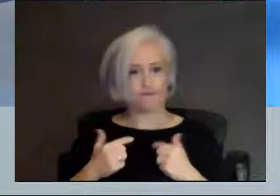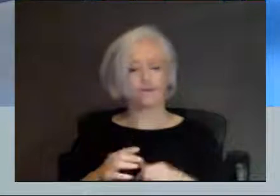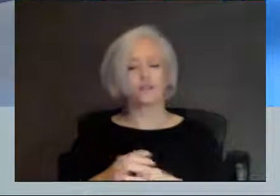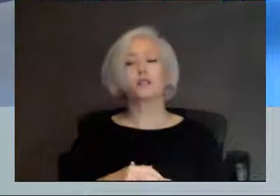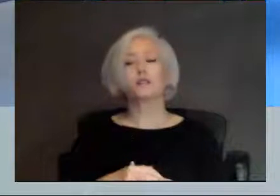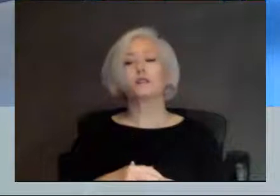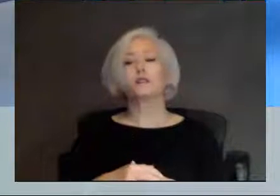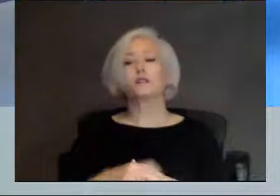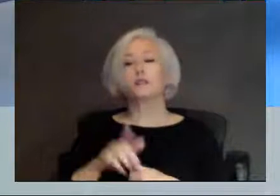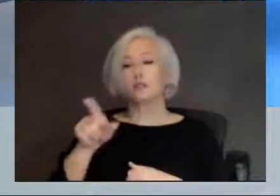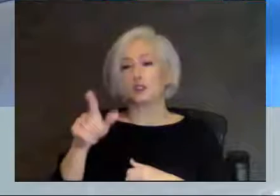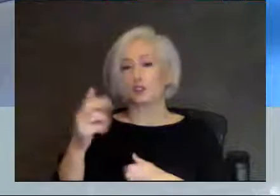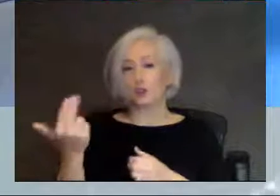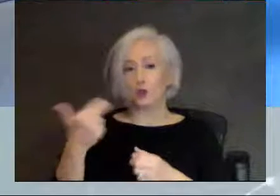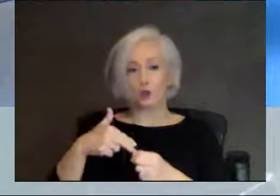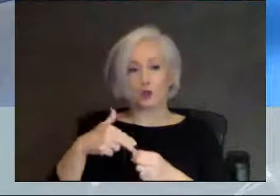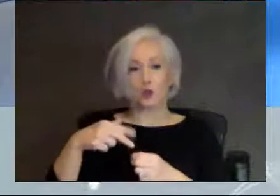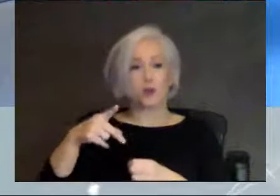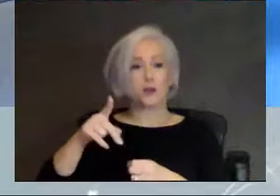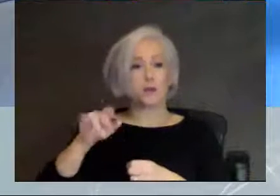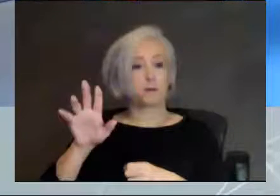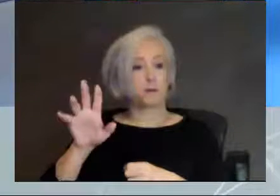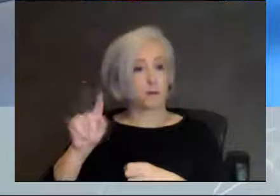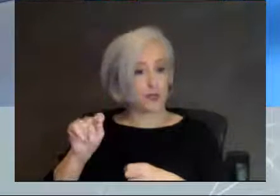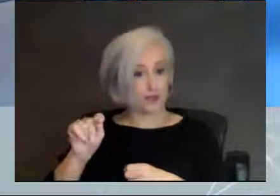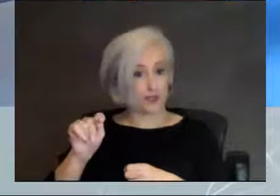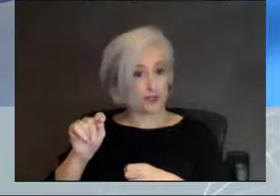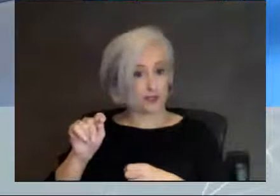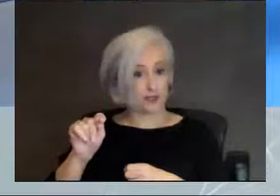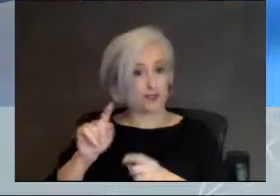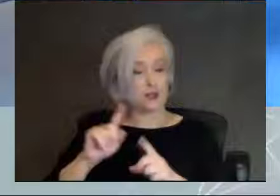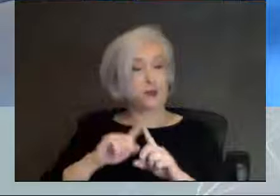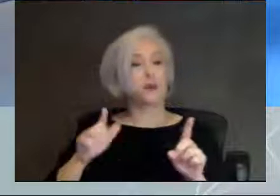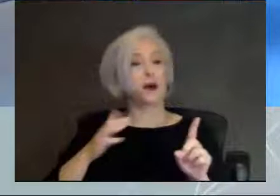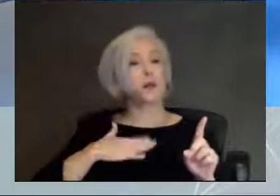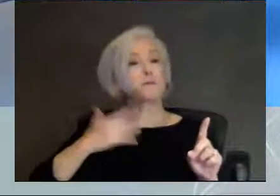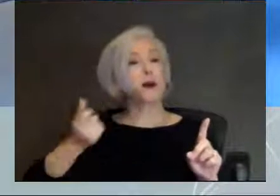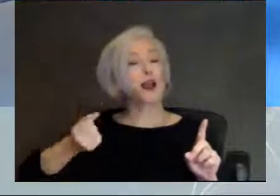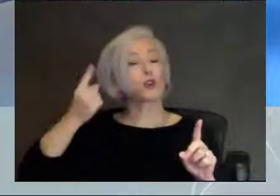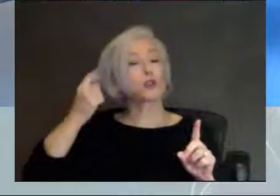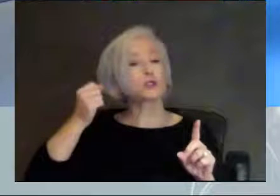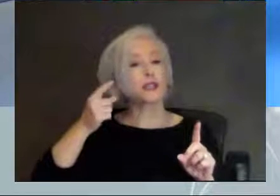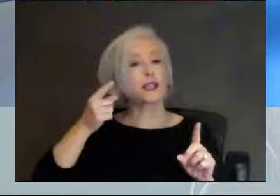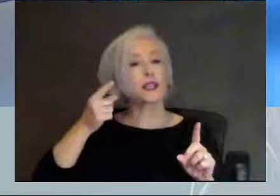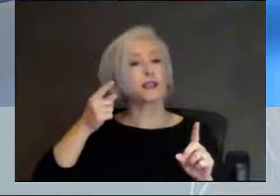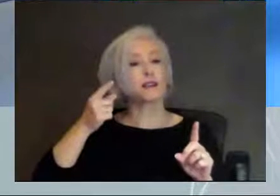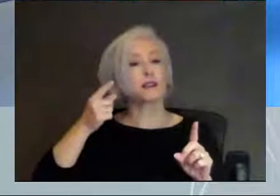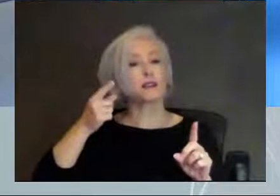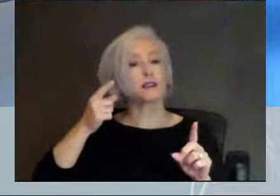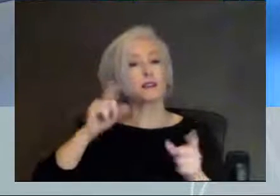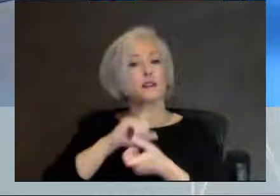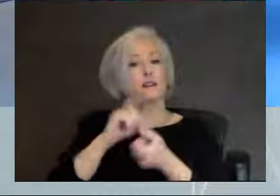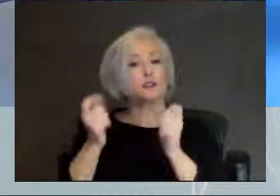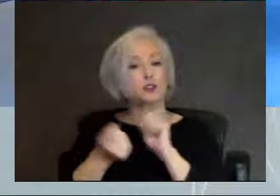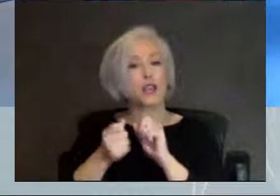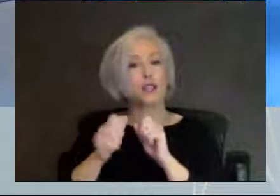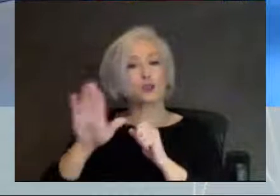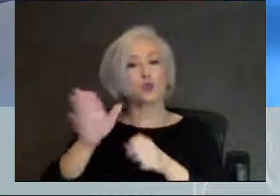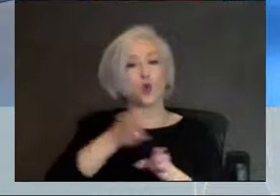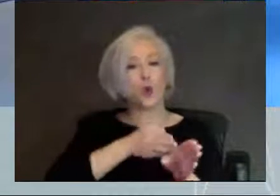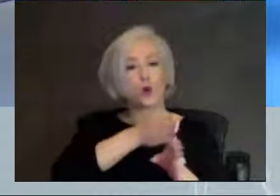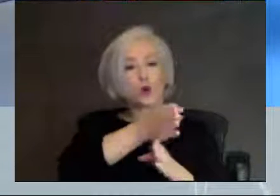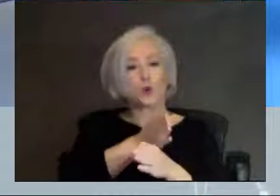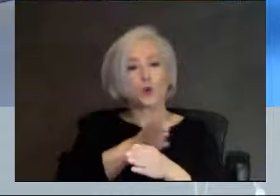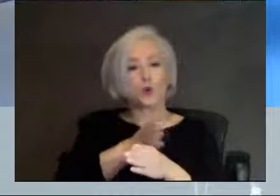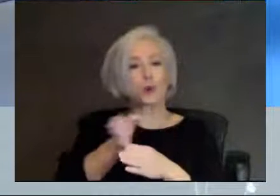join Pivot, but my understanding is that it also changed your career path. So tell us a little bit